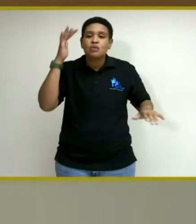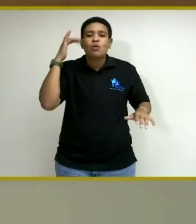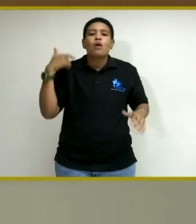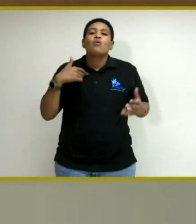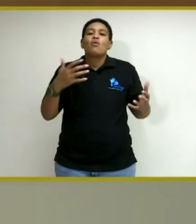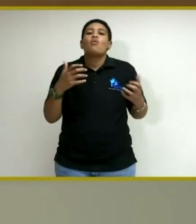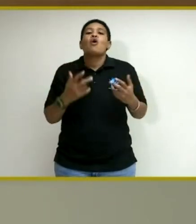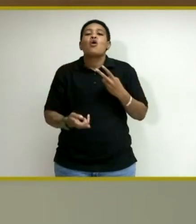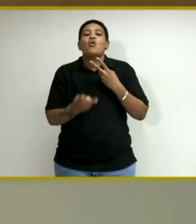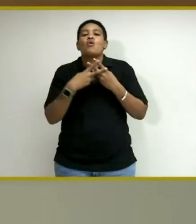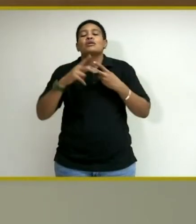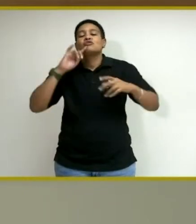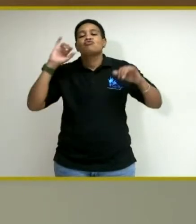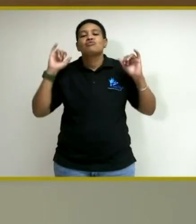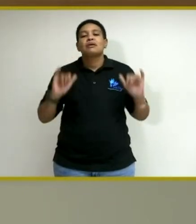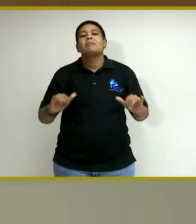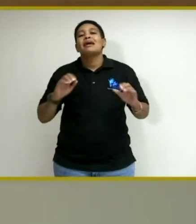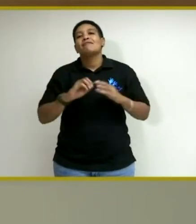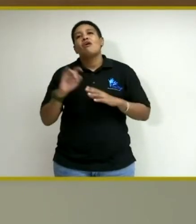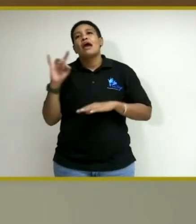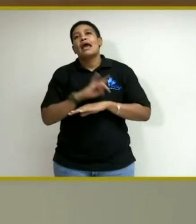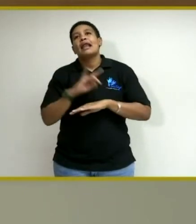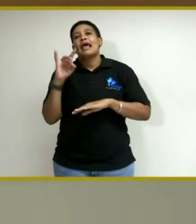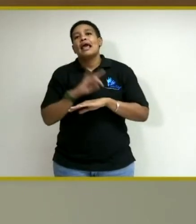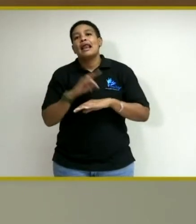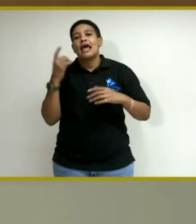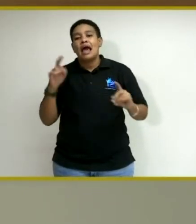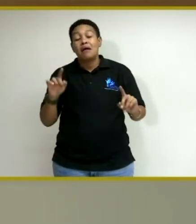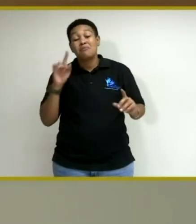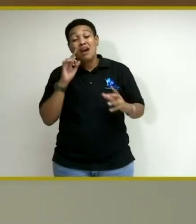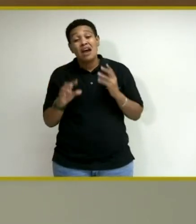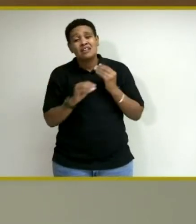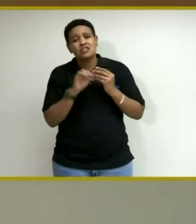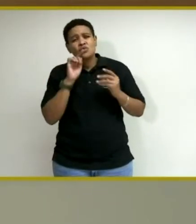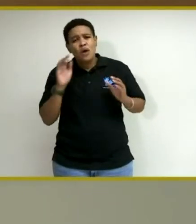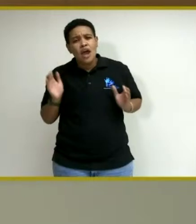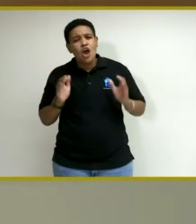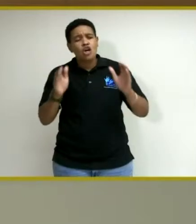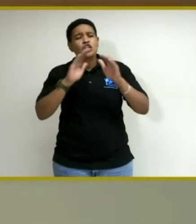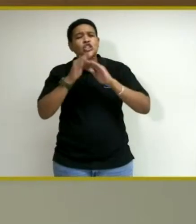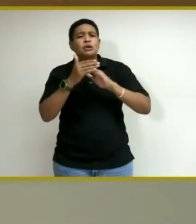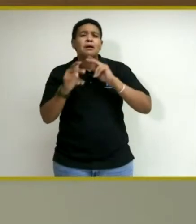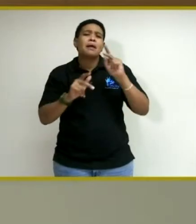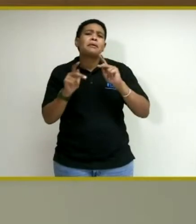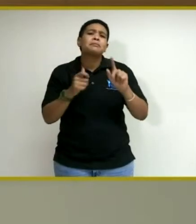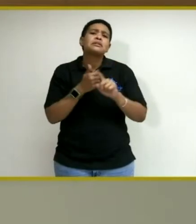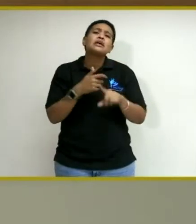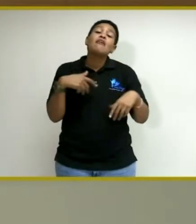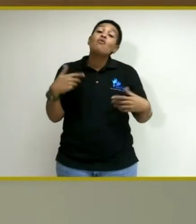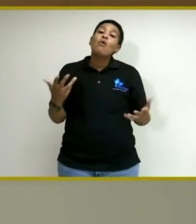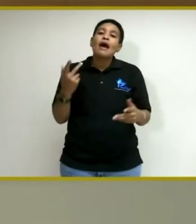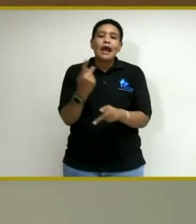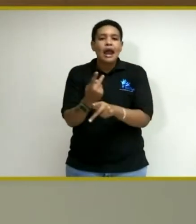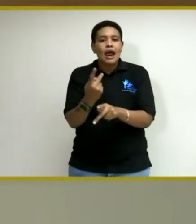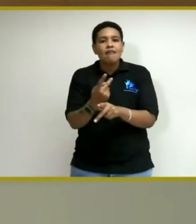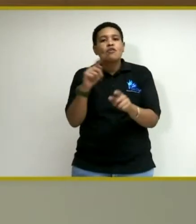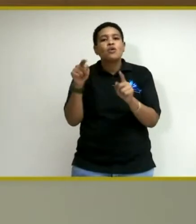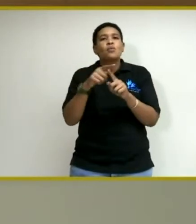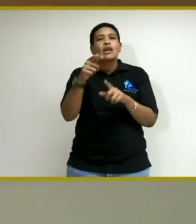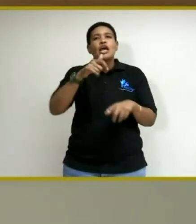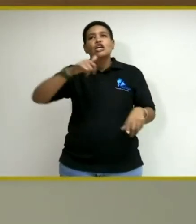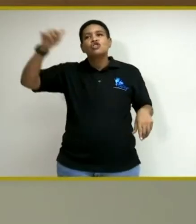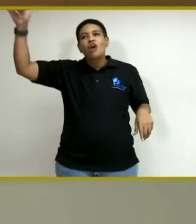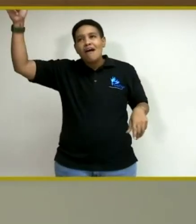the quarantine to be in place, and also to encourage Jamaicans to be careful when they